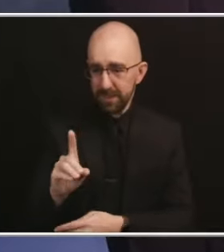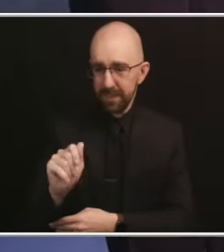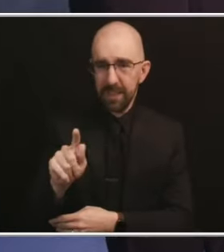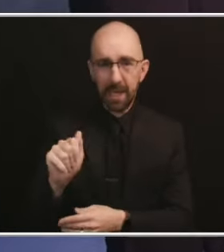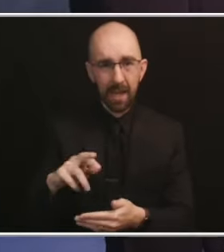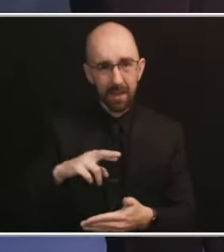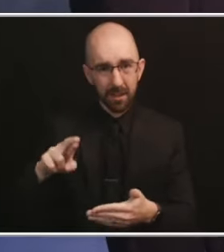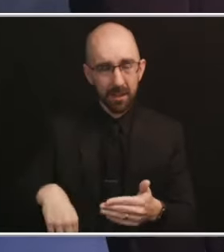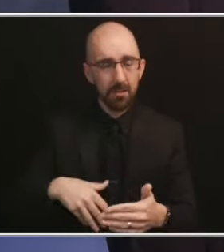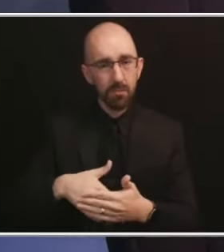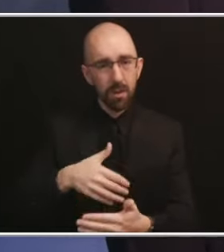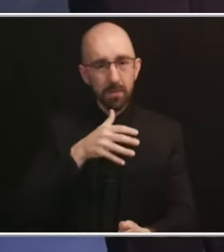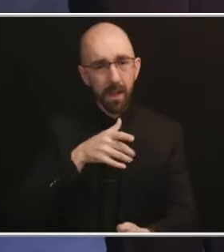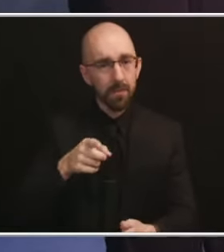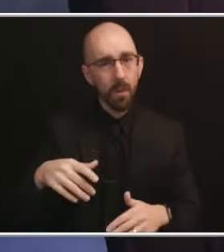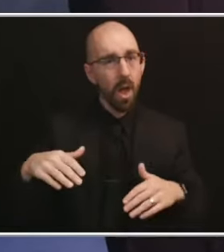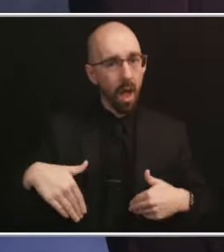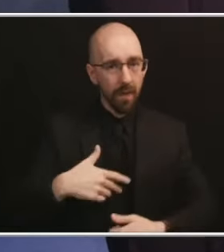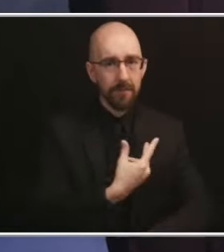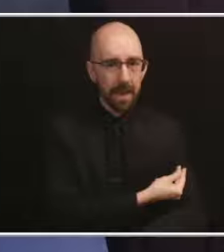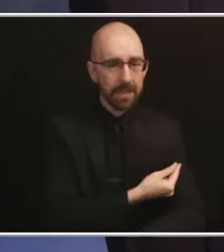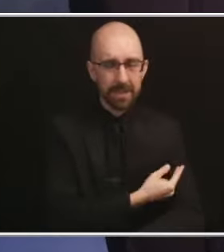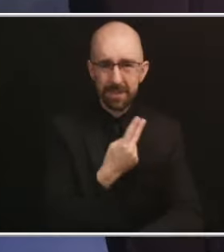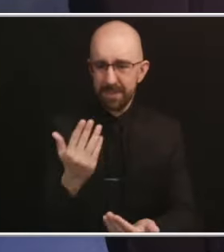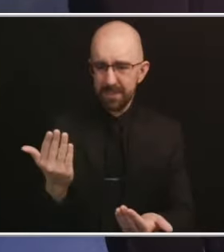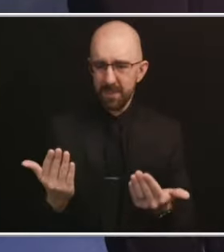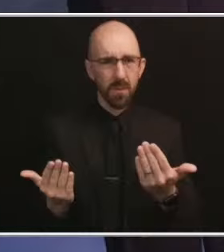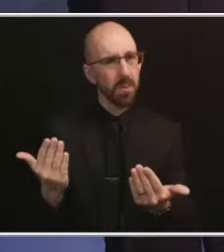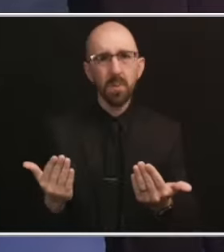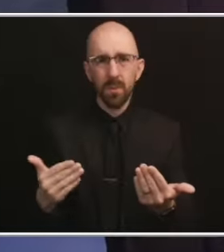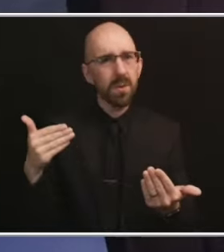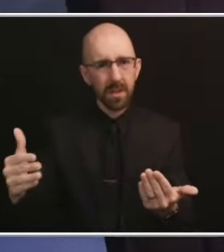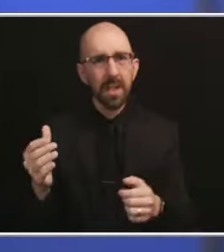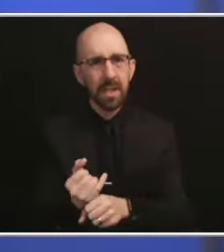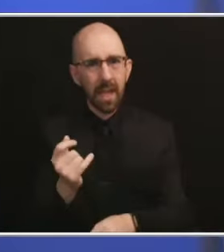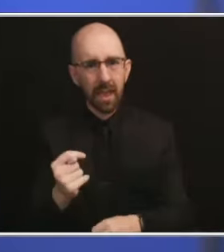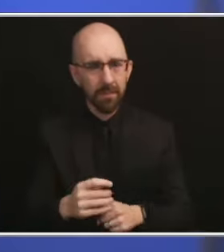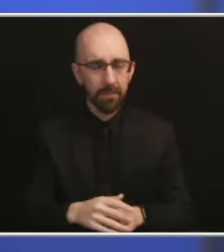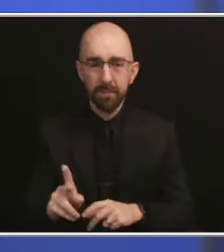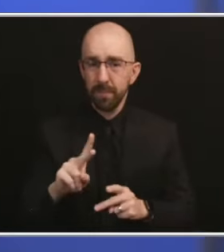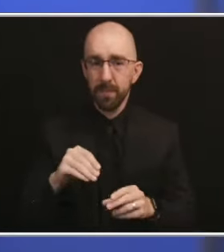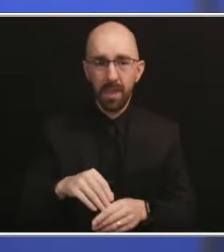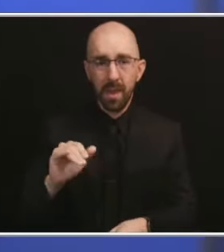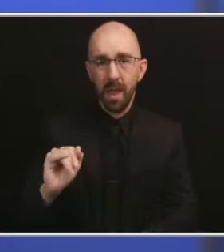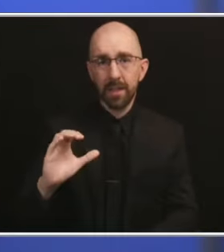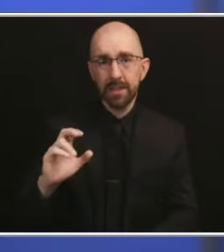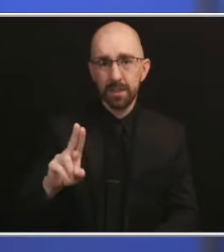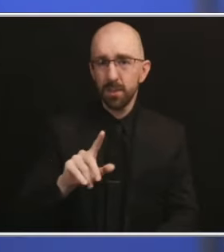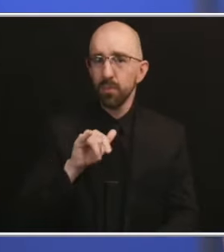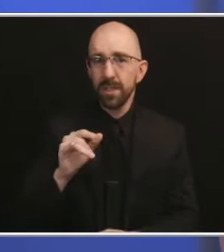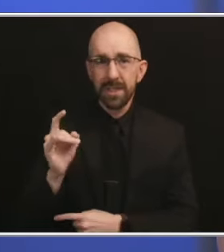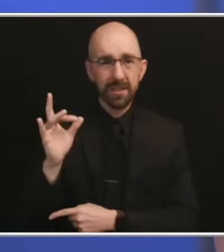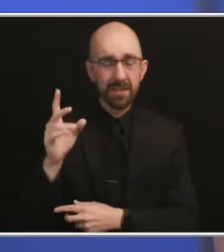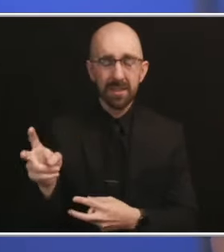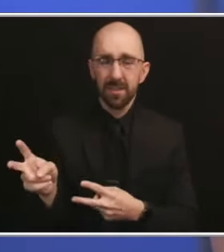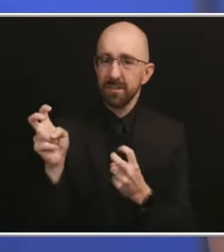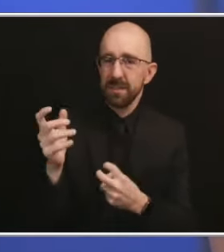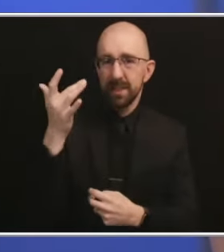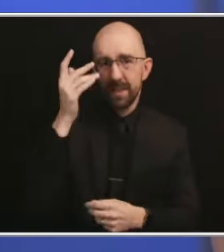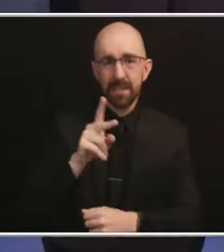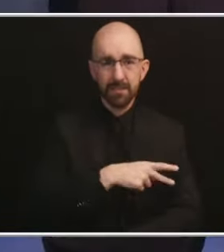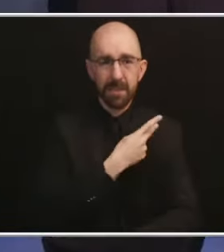who weren't vaccinated. Absolutely, absolutely. Yeah. We had folks in the ICU and some really sick patients out there that hopefully we can prevent